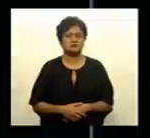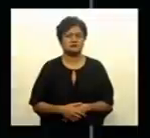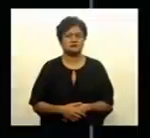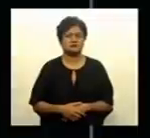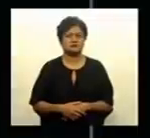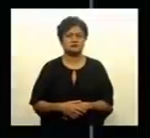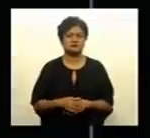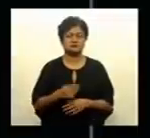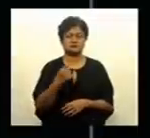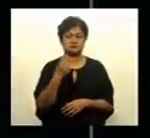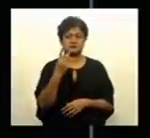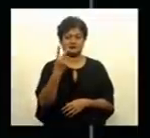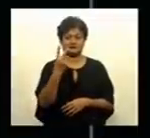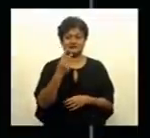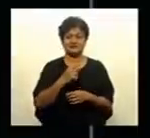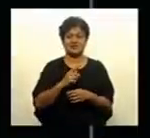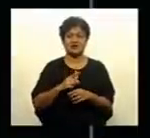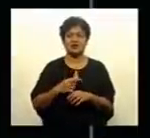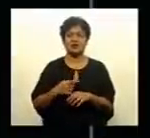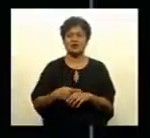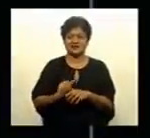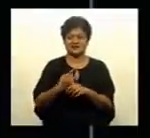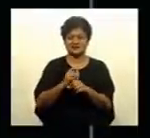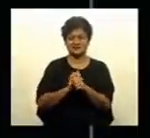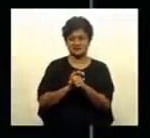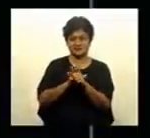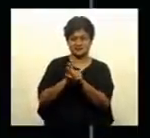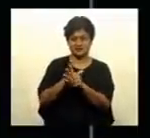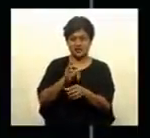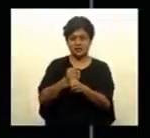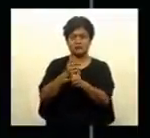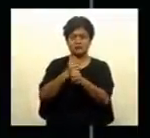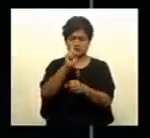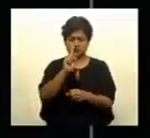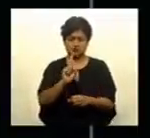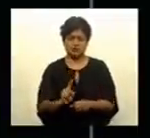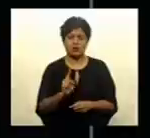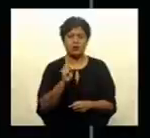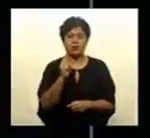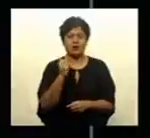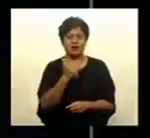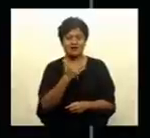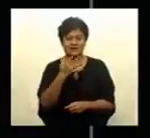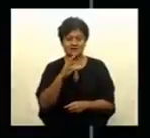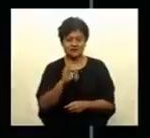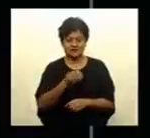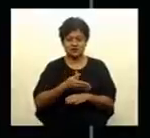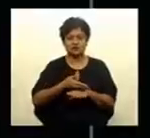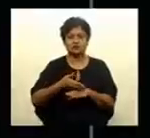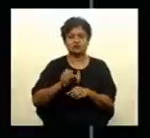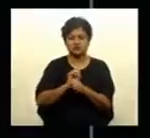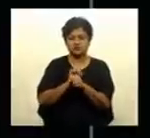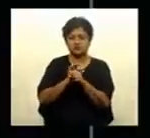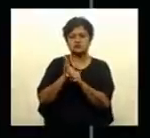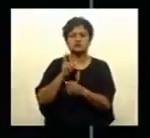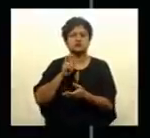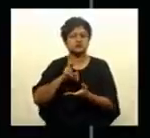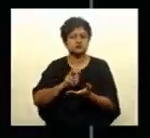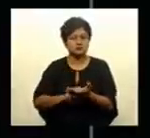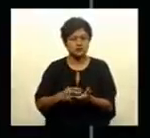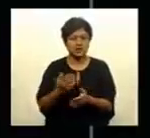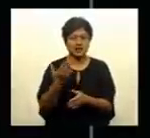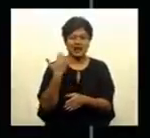And to our latest COVID-19 update for today, there were 150 new COVID-19 cases recorded in the